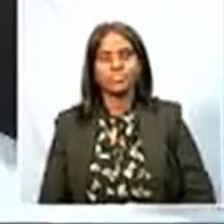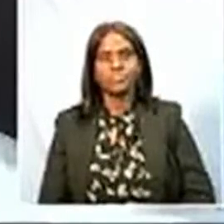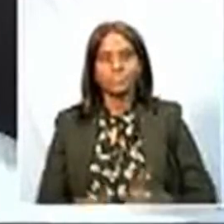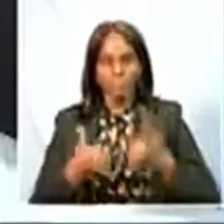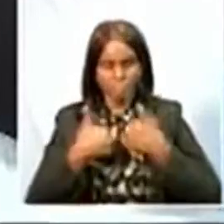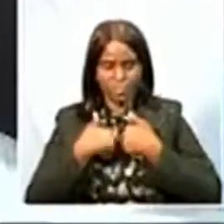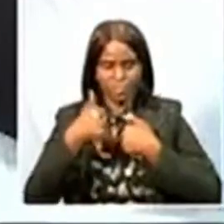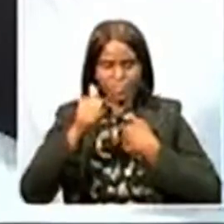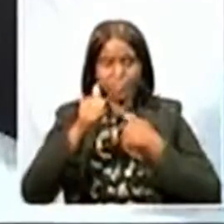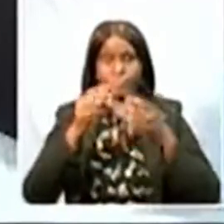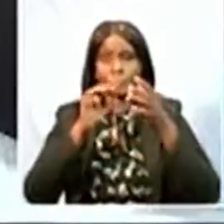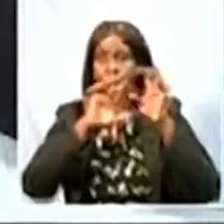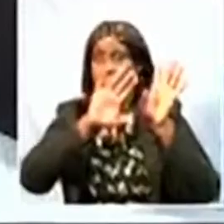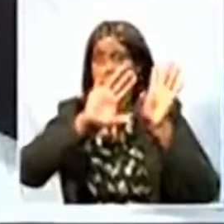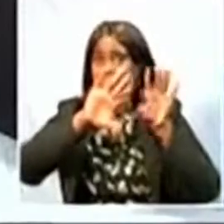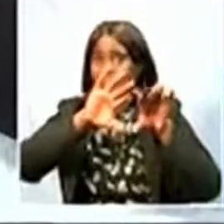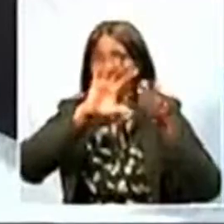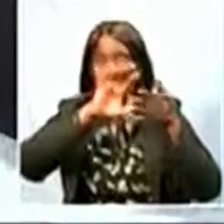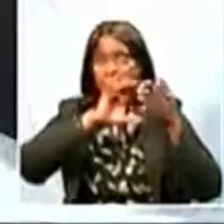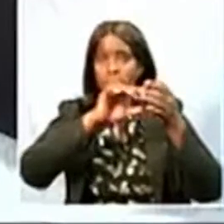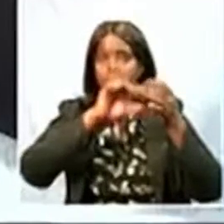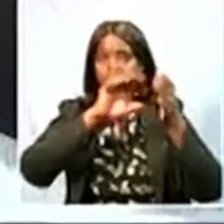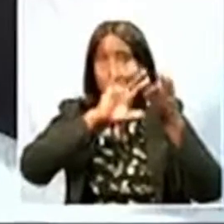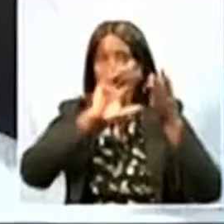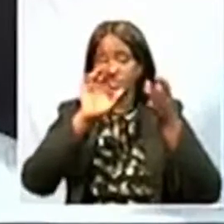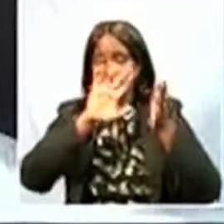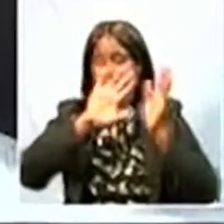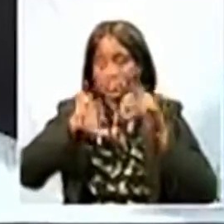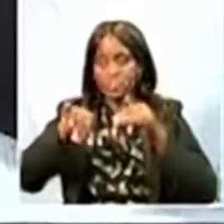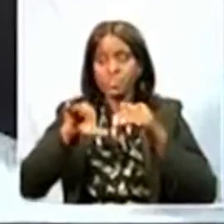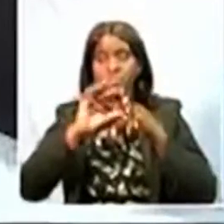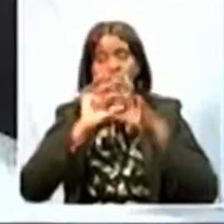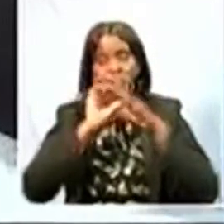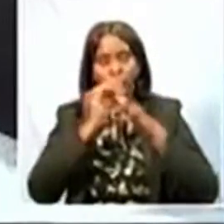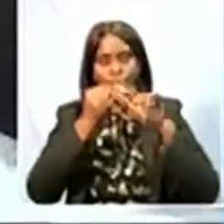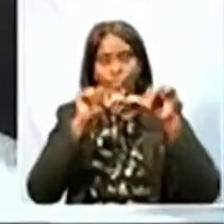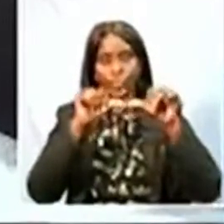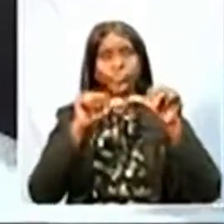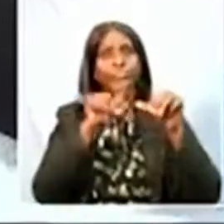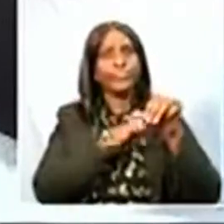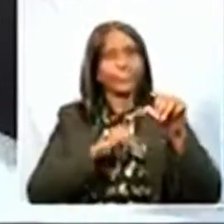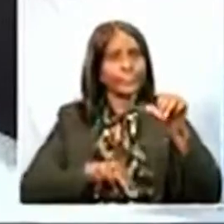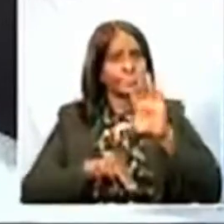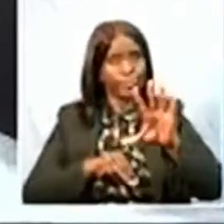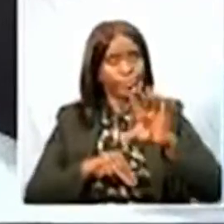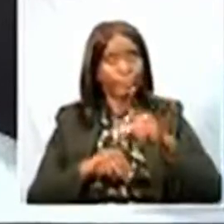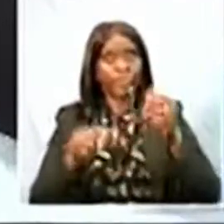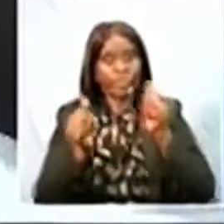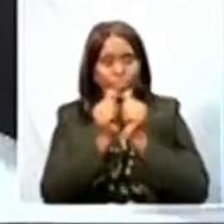Have they been isolated from these groups, or they are still members?